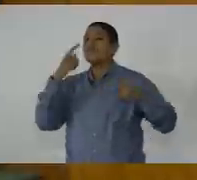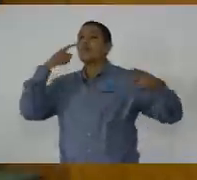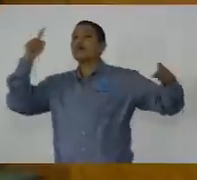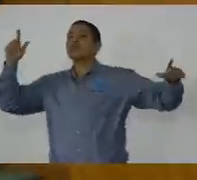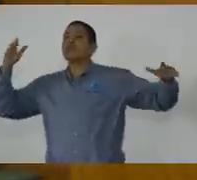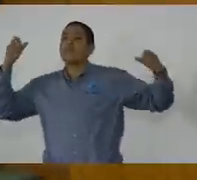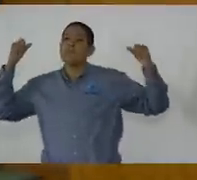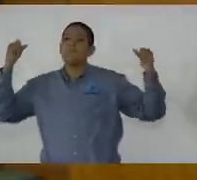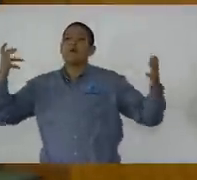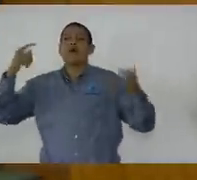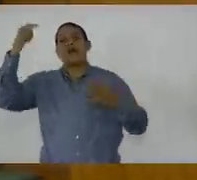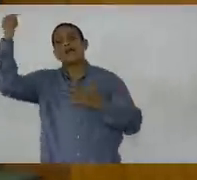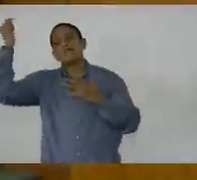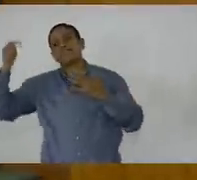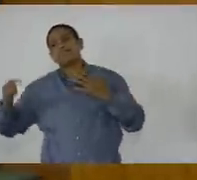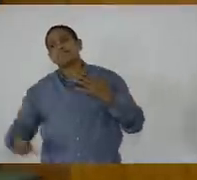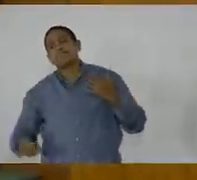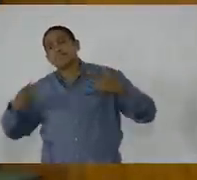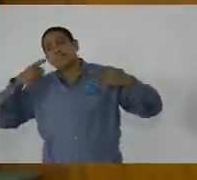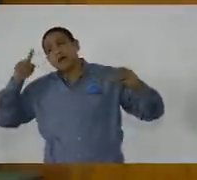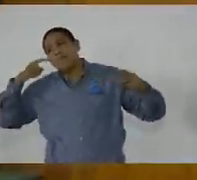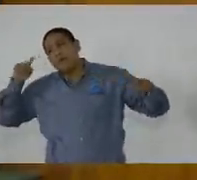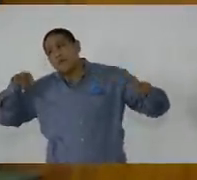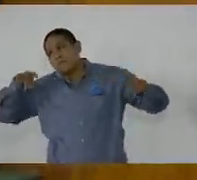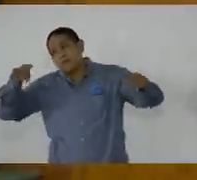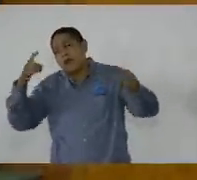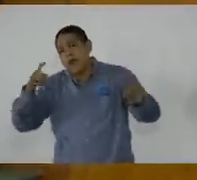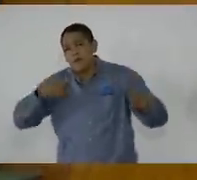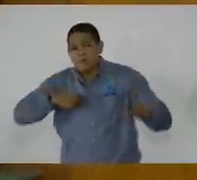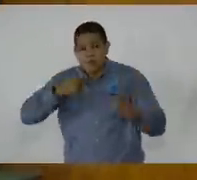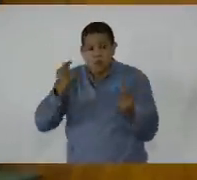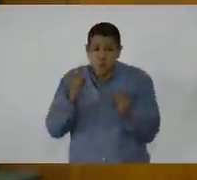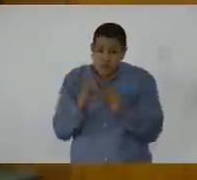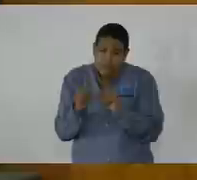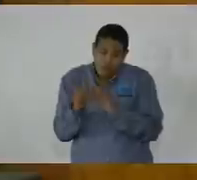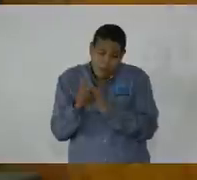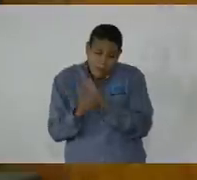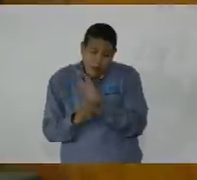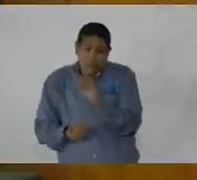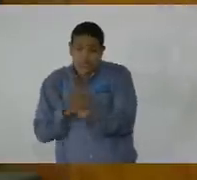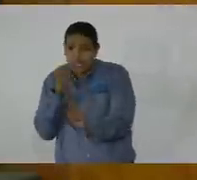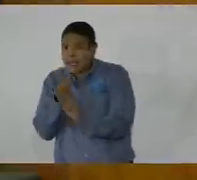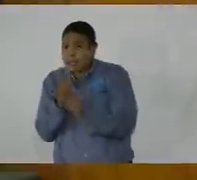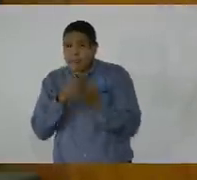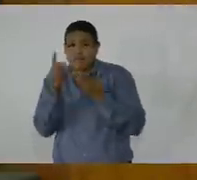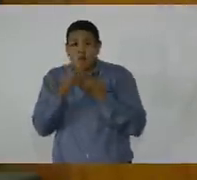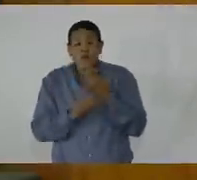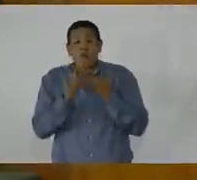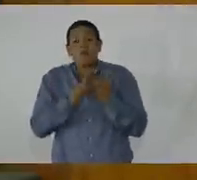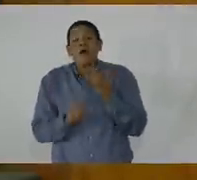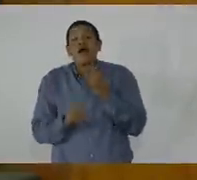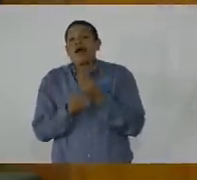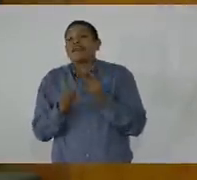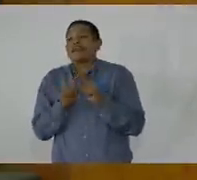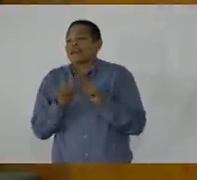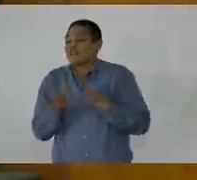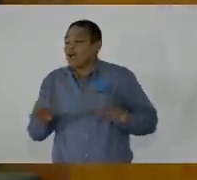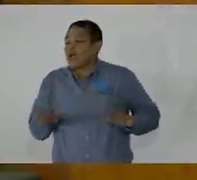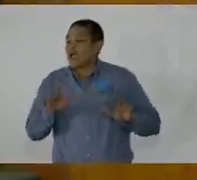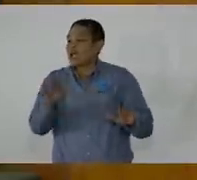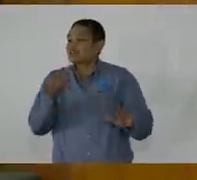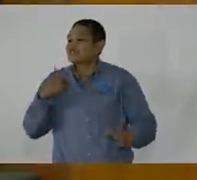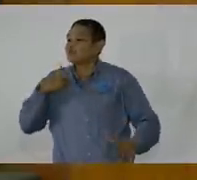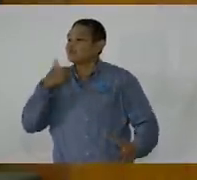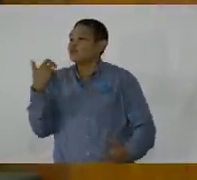much during the year. We have executed a range of policies, impactful programs, and activities as we strengthen